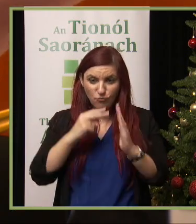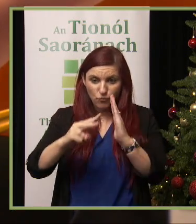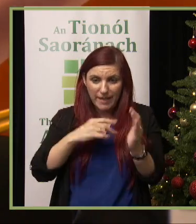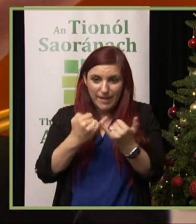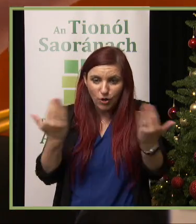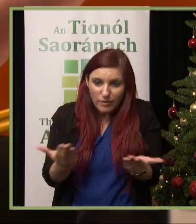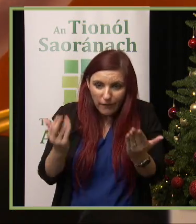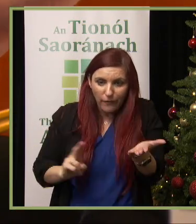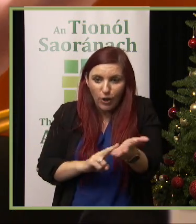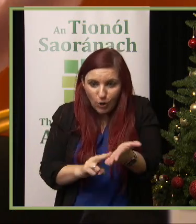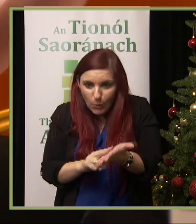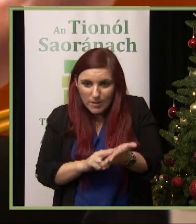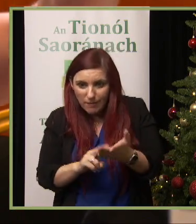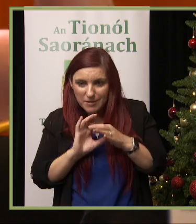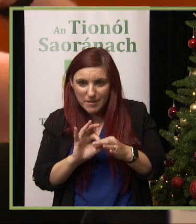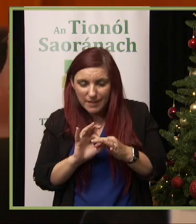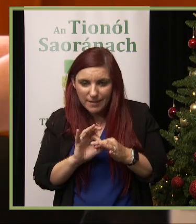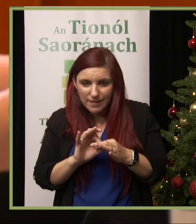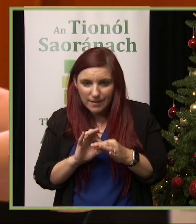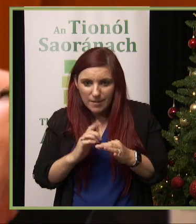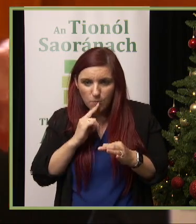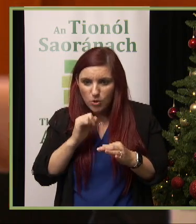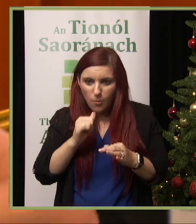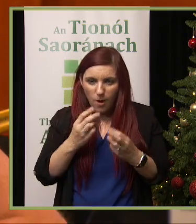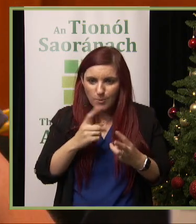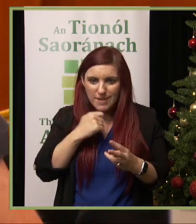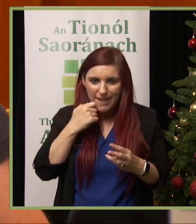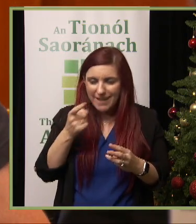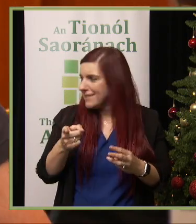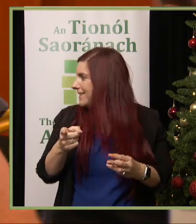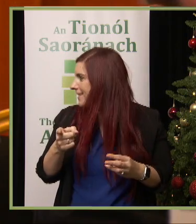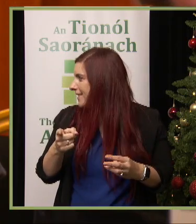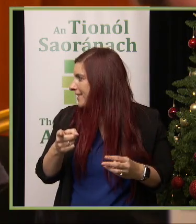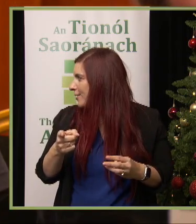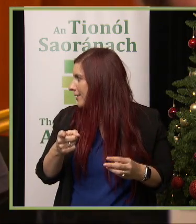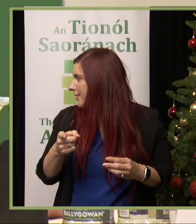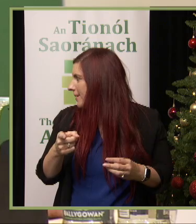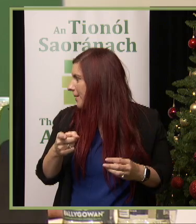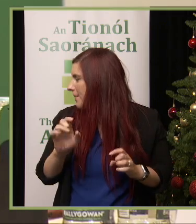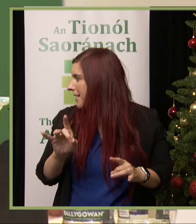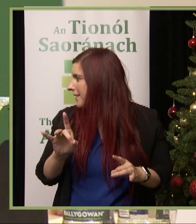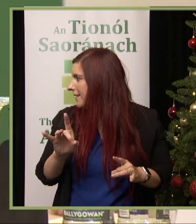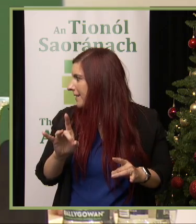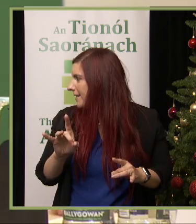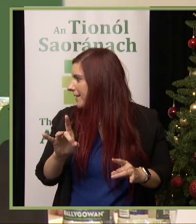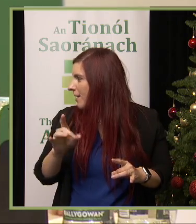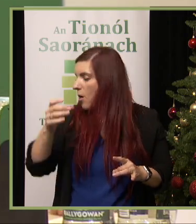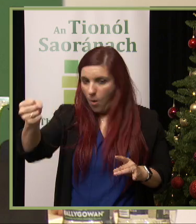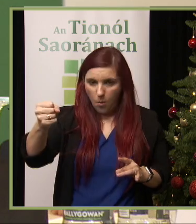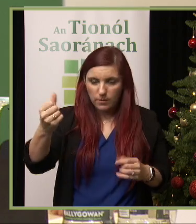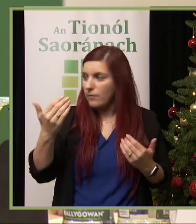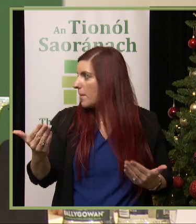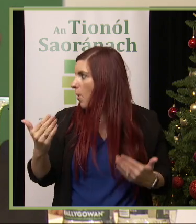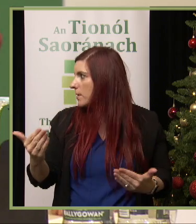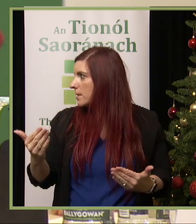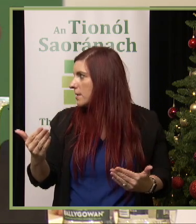saying incentivise the use in domestic and yes, but that's not what we want to do. No. Okay, this is what I mean. I want to go away from it just now. We just